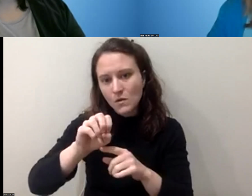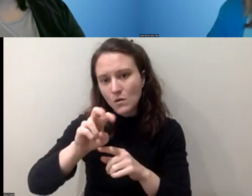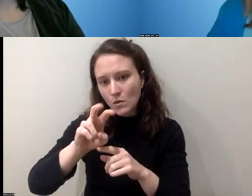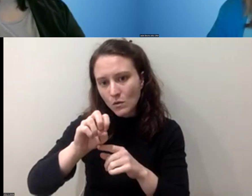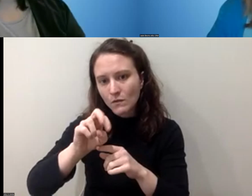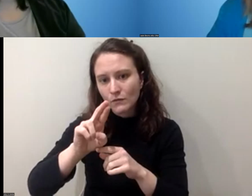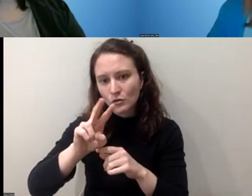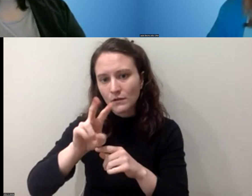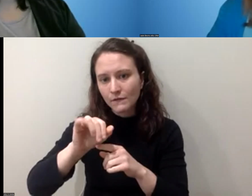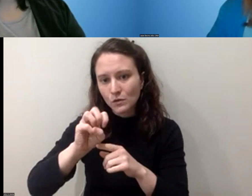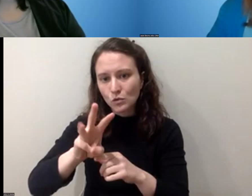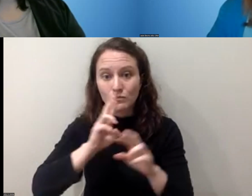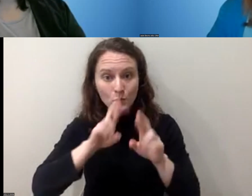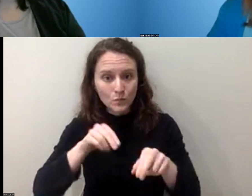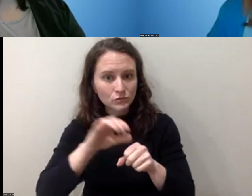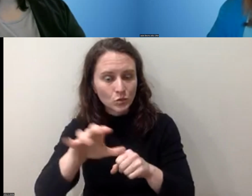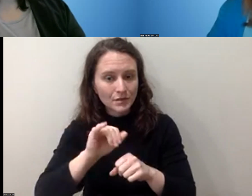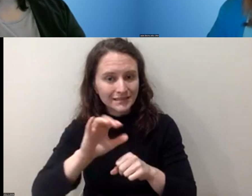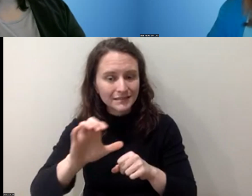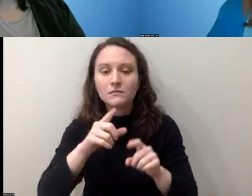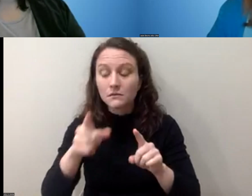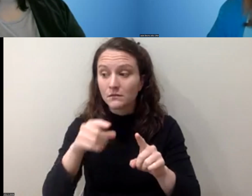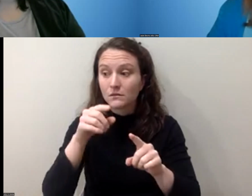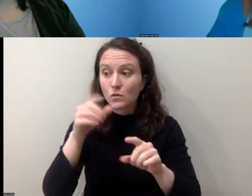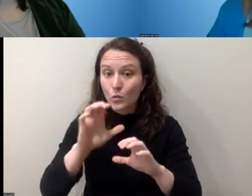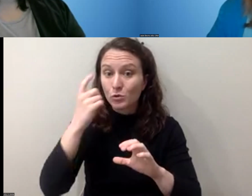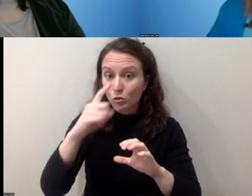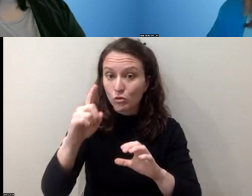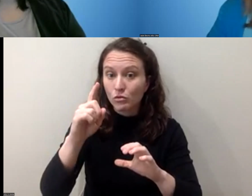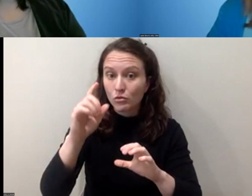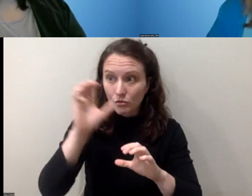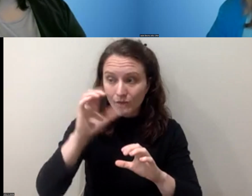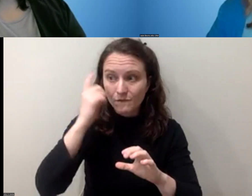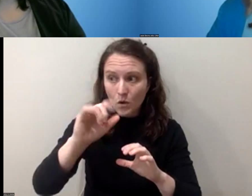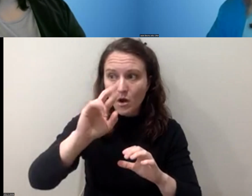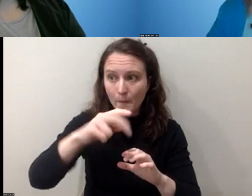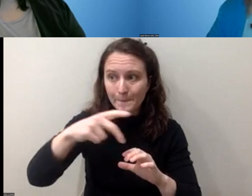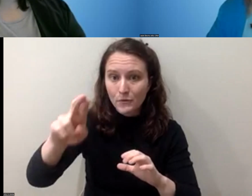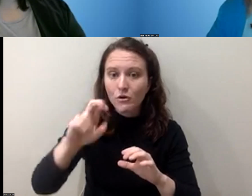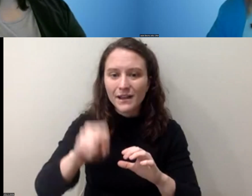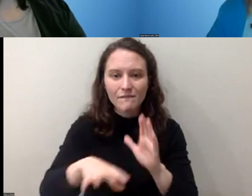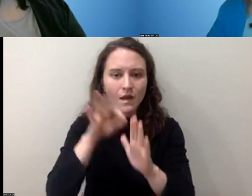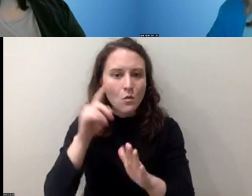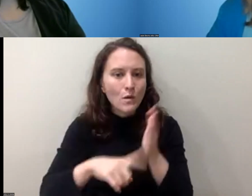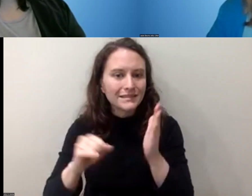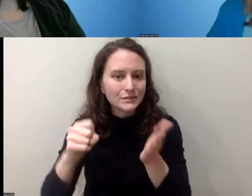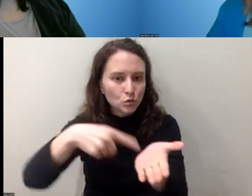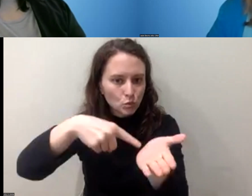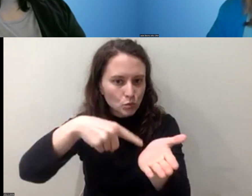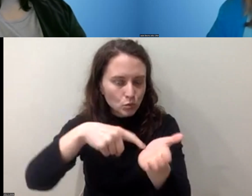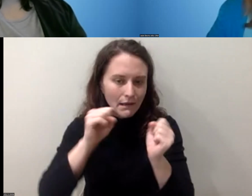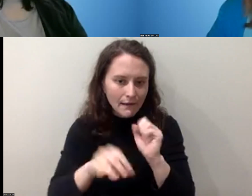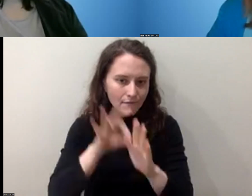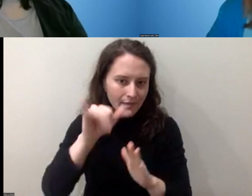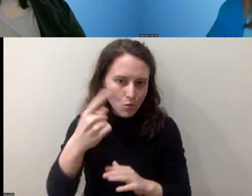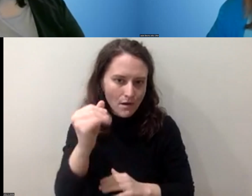official search, when you look for your RPPRs, you can look for the ones that are due. Yep. That is one of the search parameters.